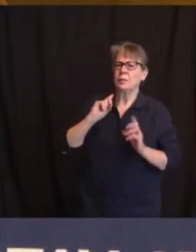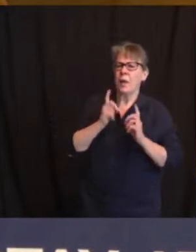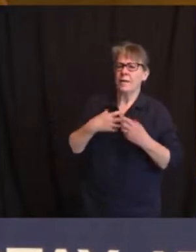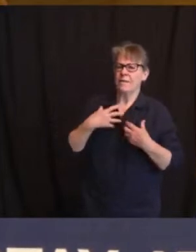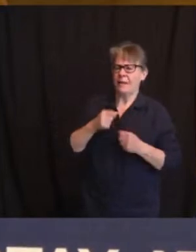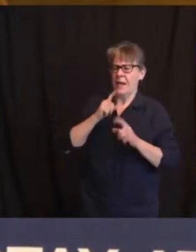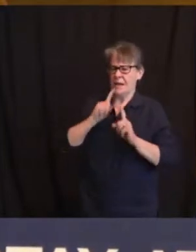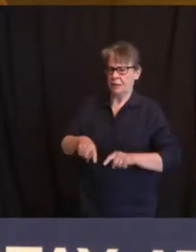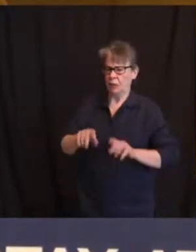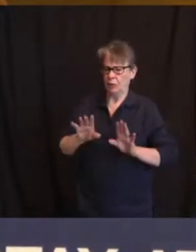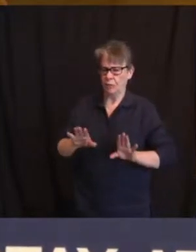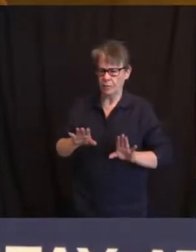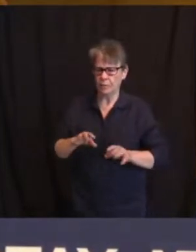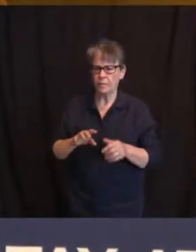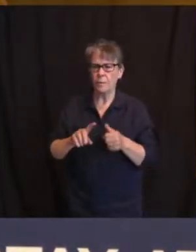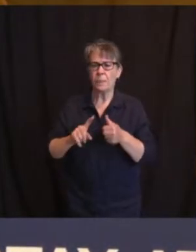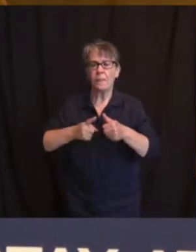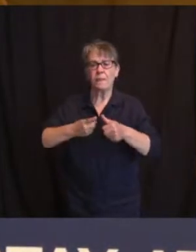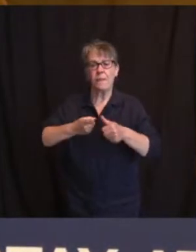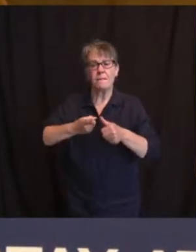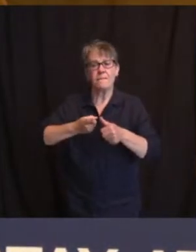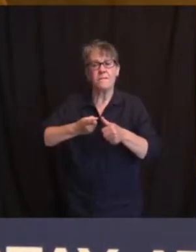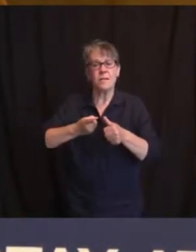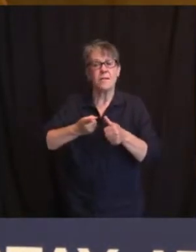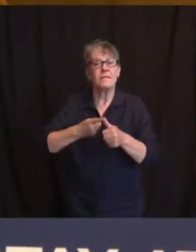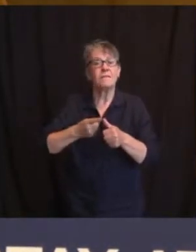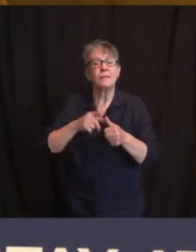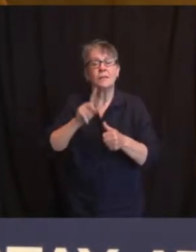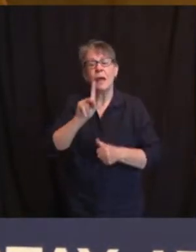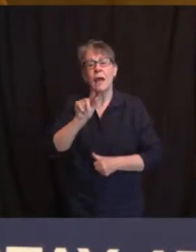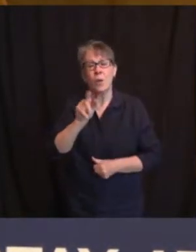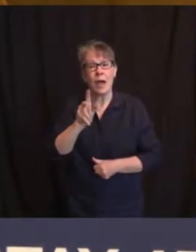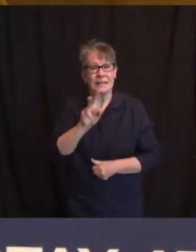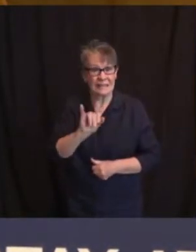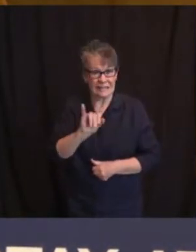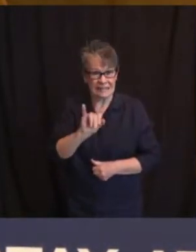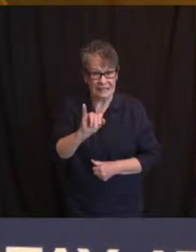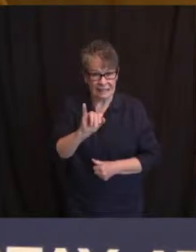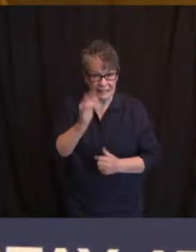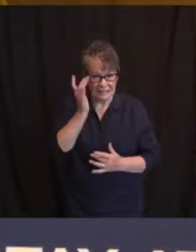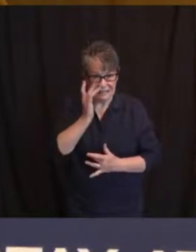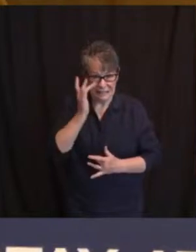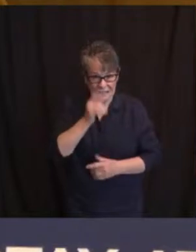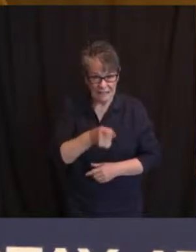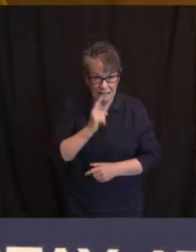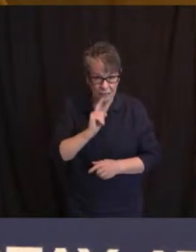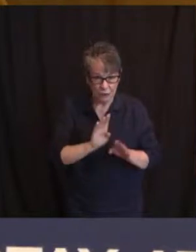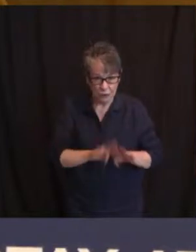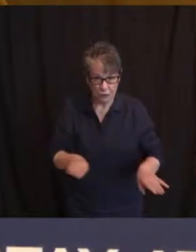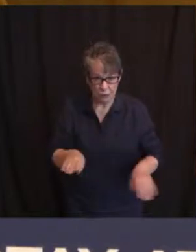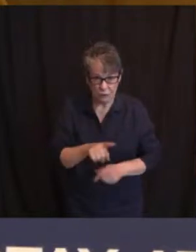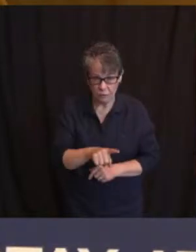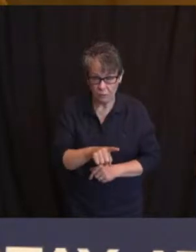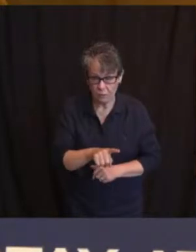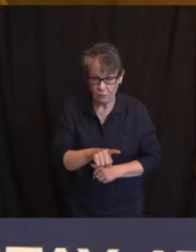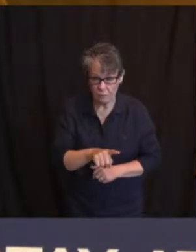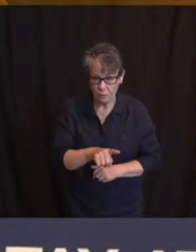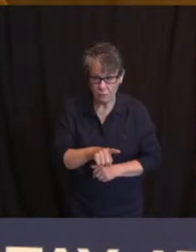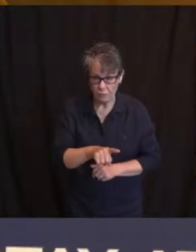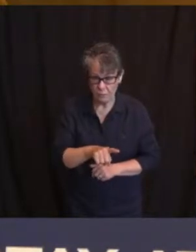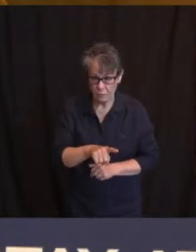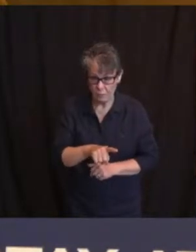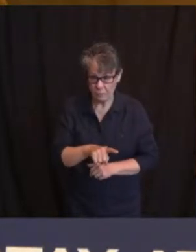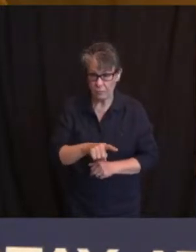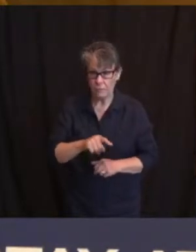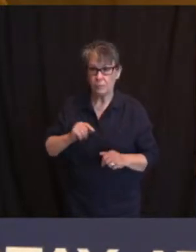CDS does on people presenting in the emergency room. Of the 11 cases